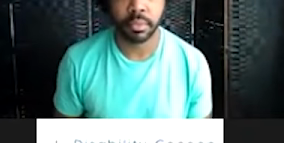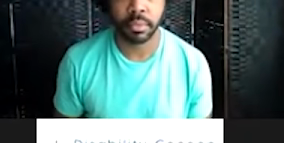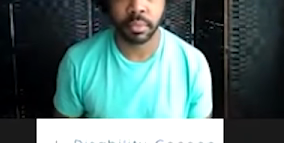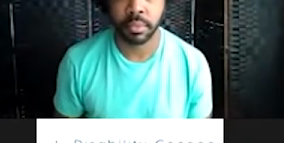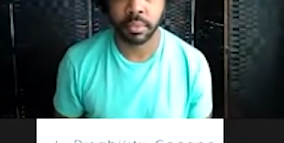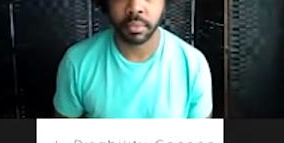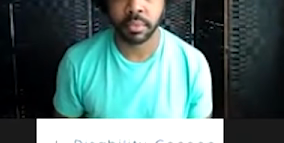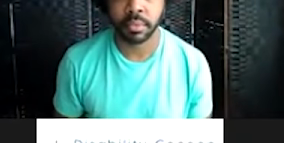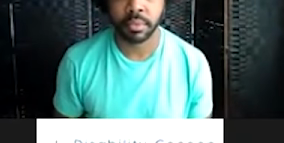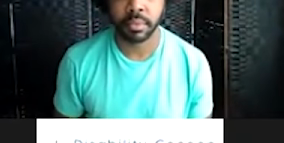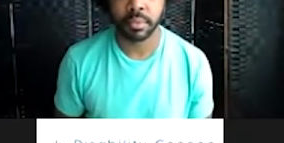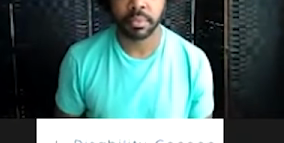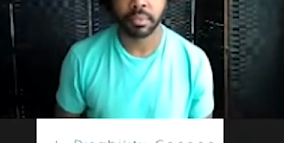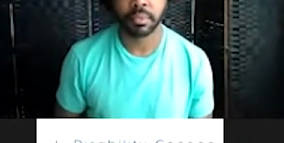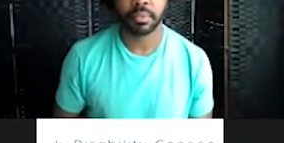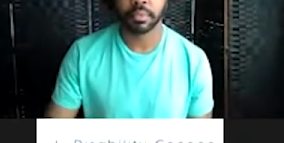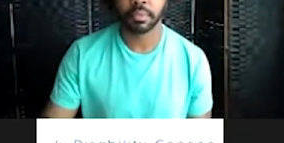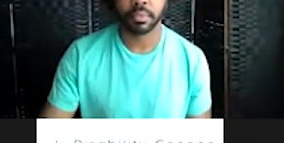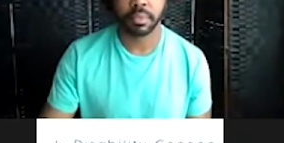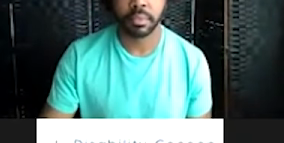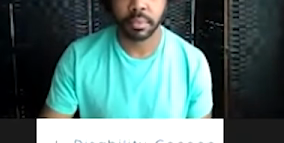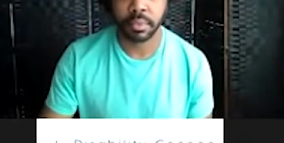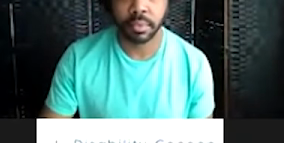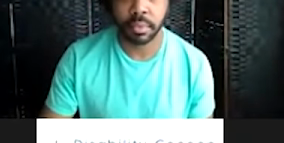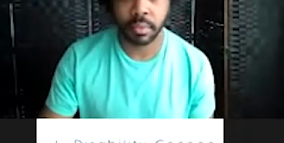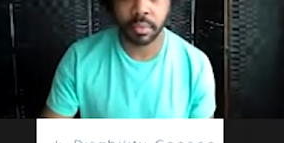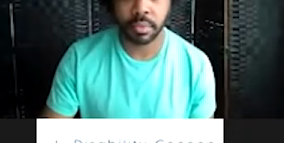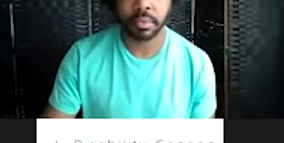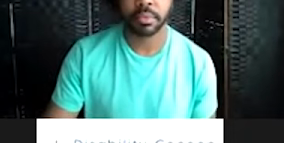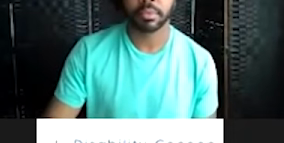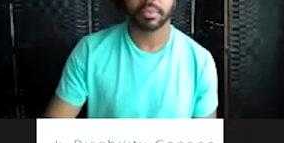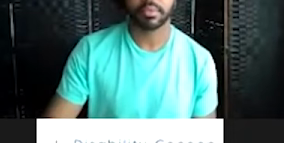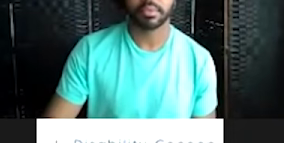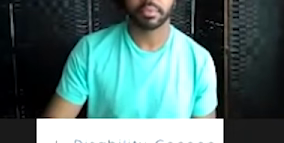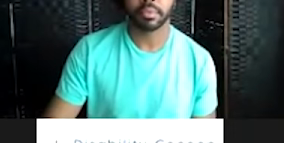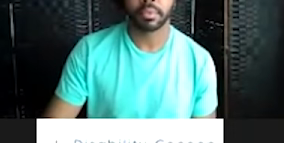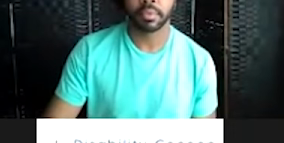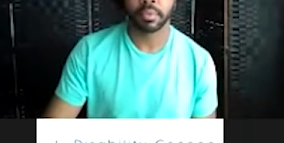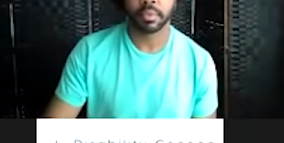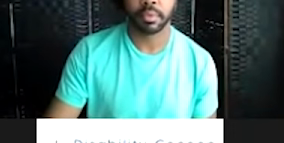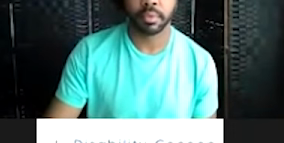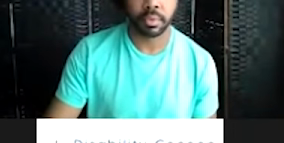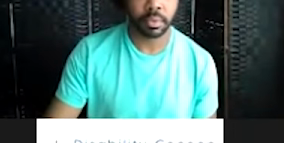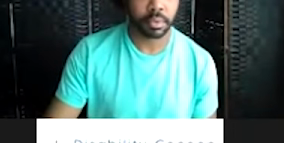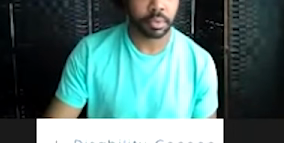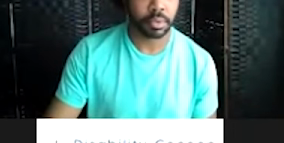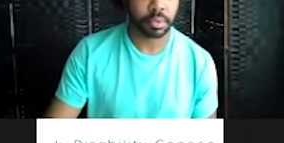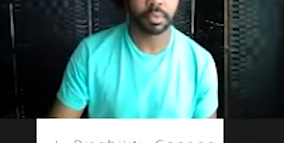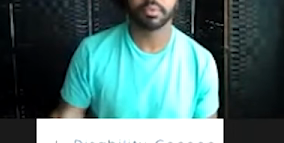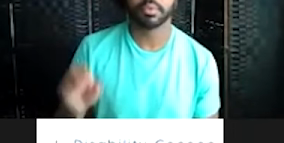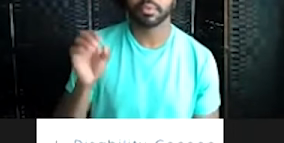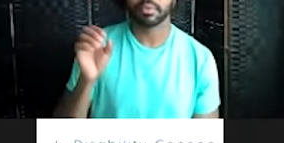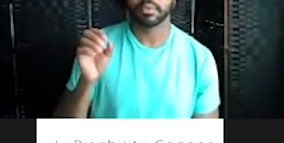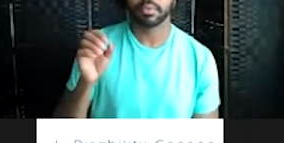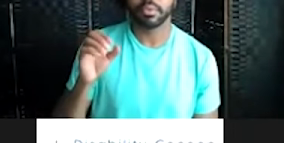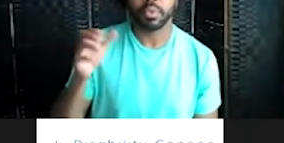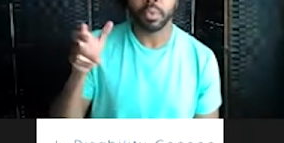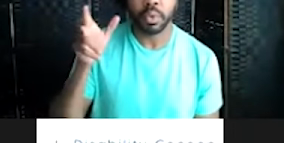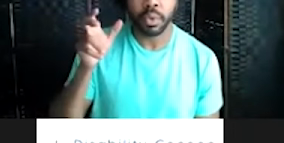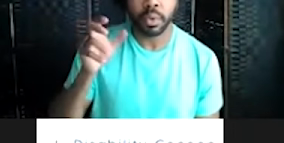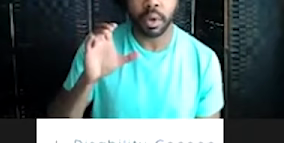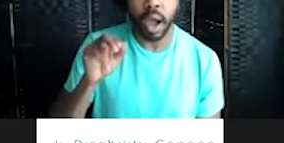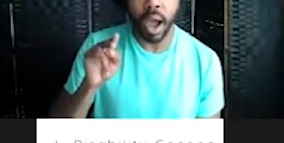of and consultants with Trinity's Technology Enhancing Capabilities Lab, or TECLab for short, as we like to call it. We're located just